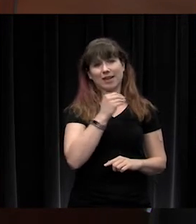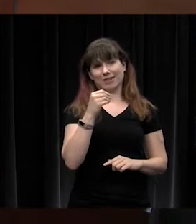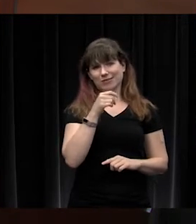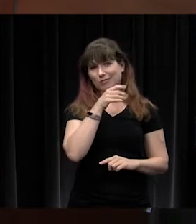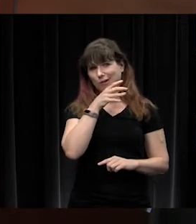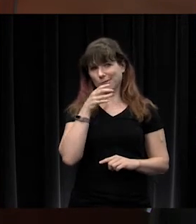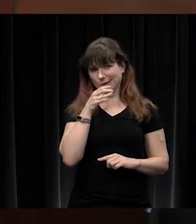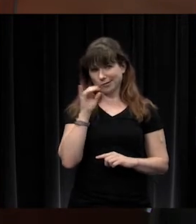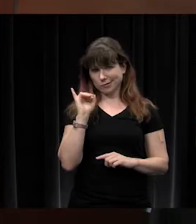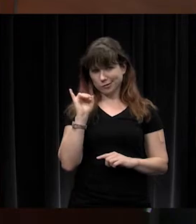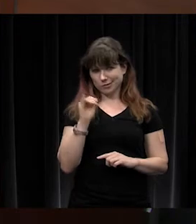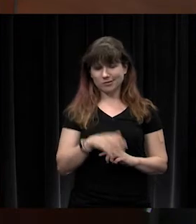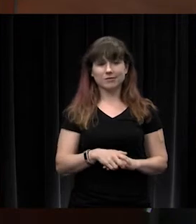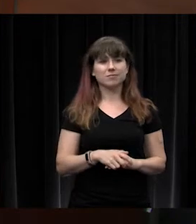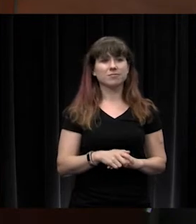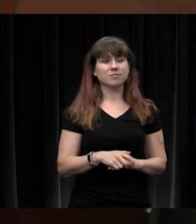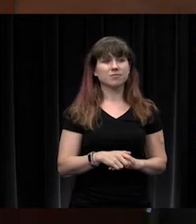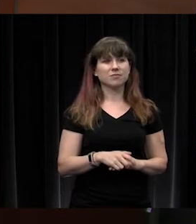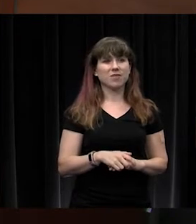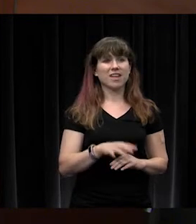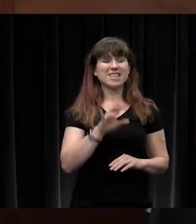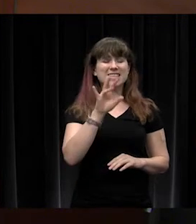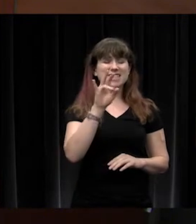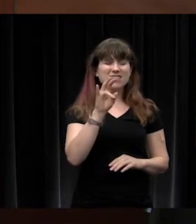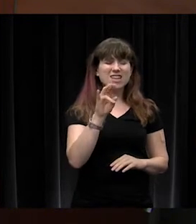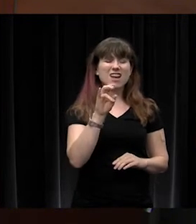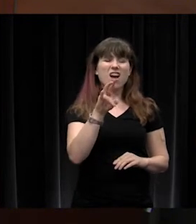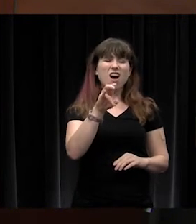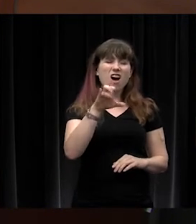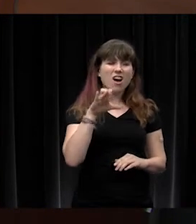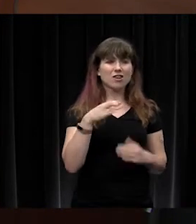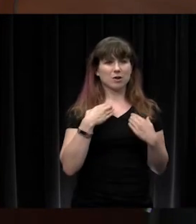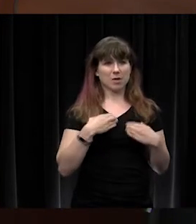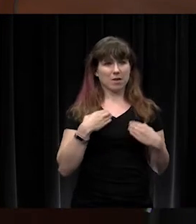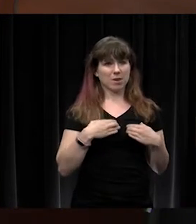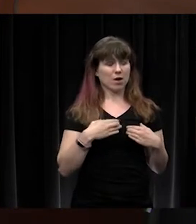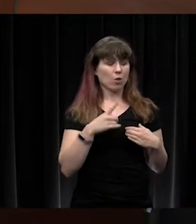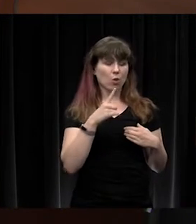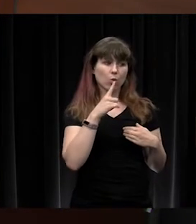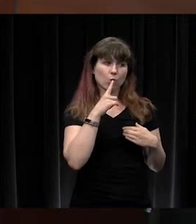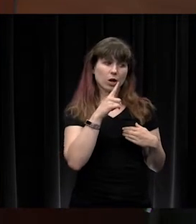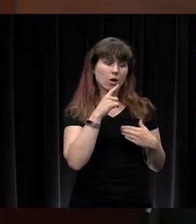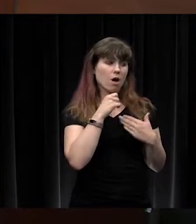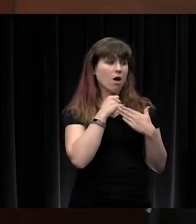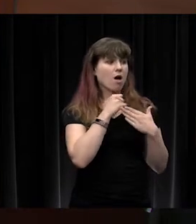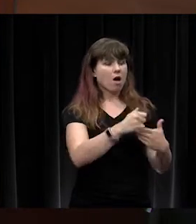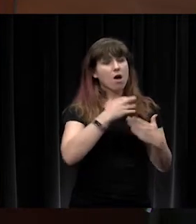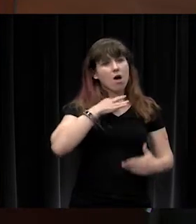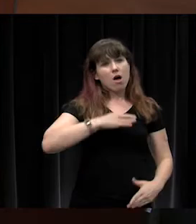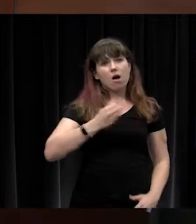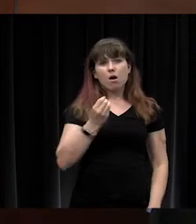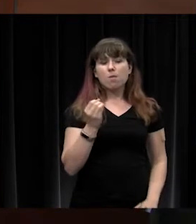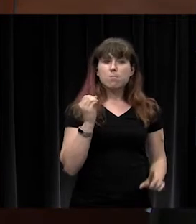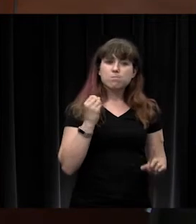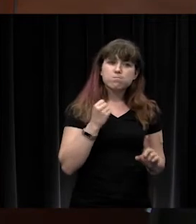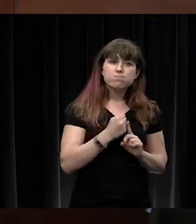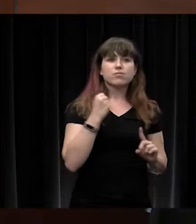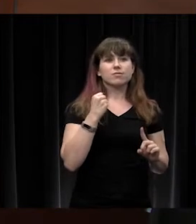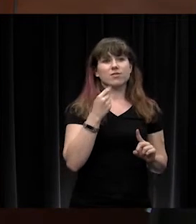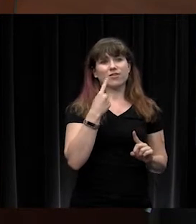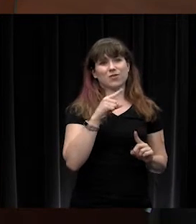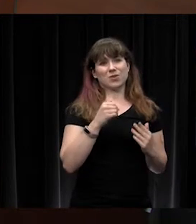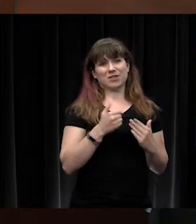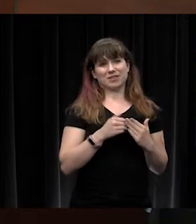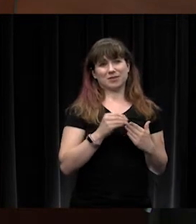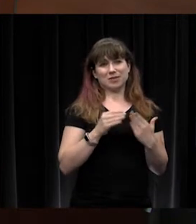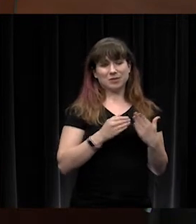the 1,700 backpacks, I mean, they're game changers for some of our students. So if you guys see any of the foundation folks,